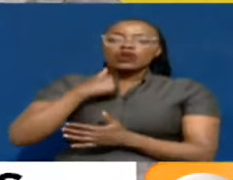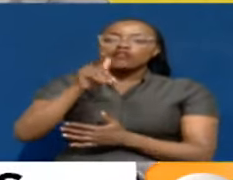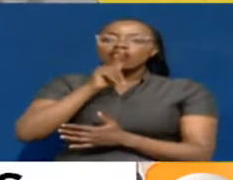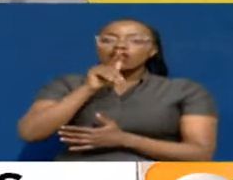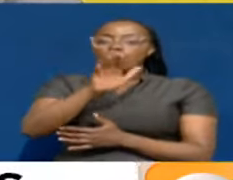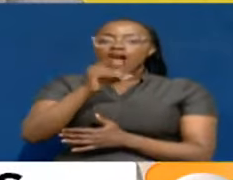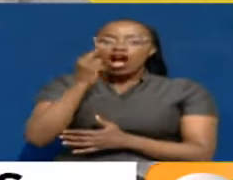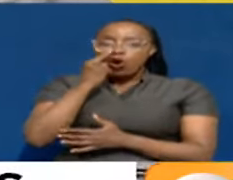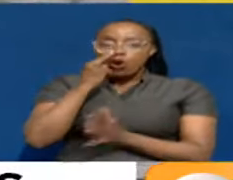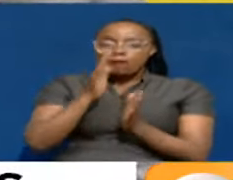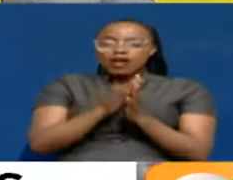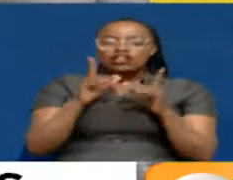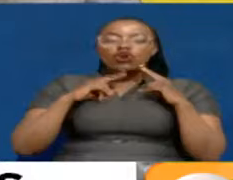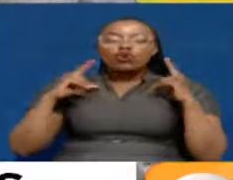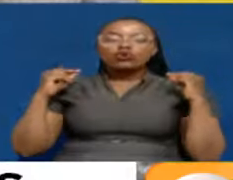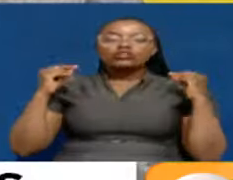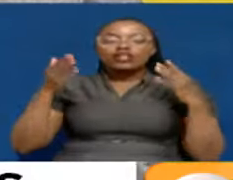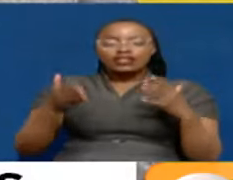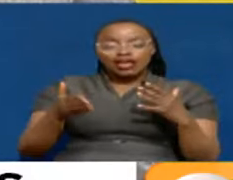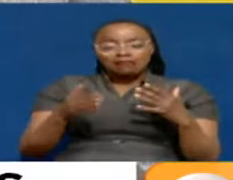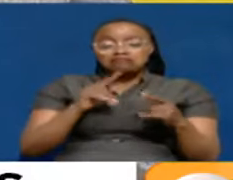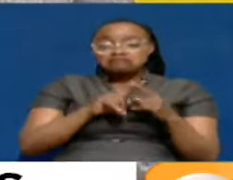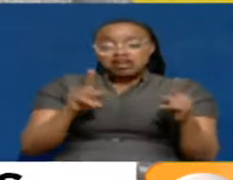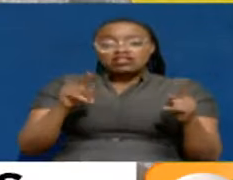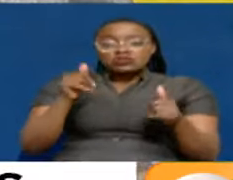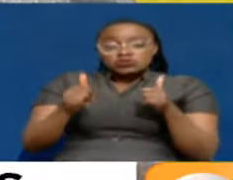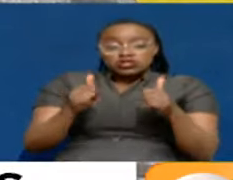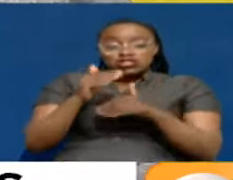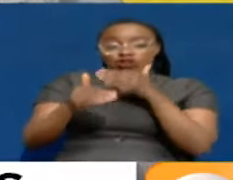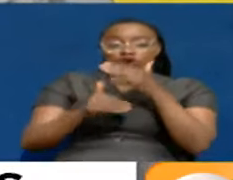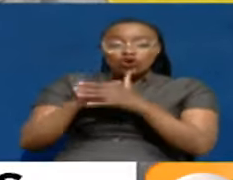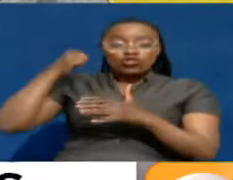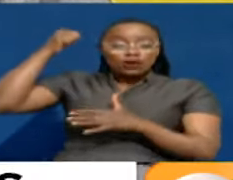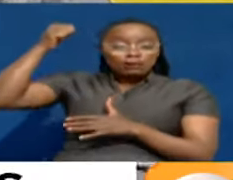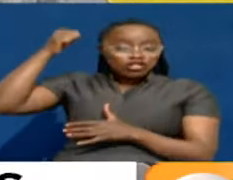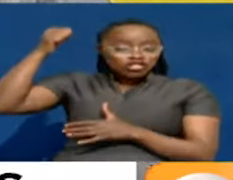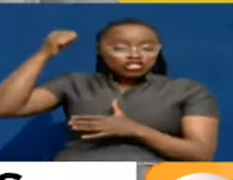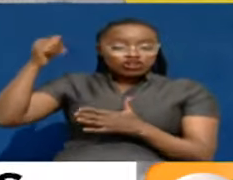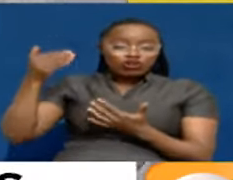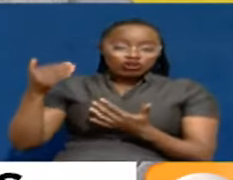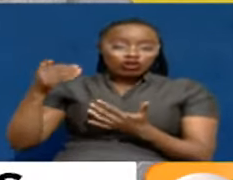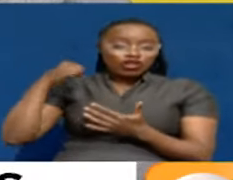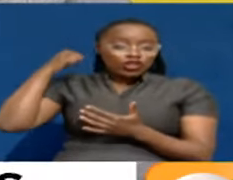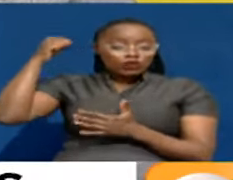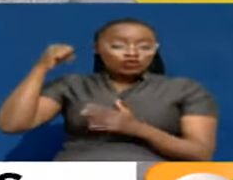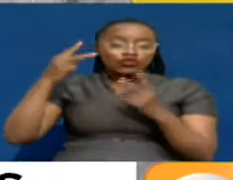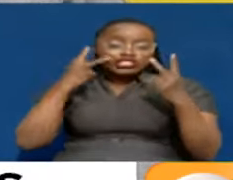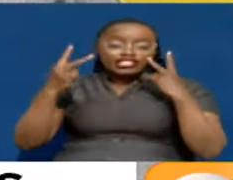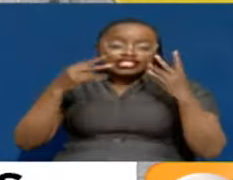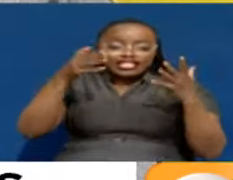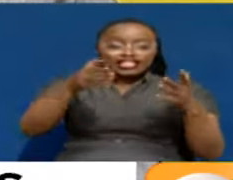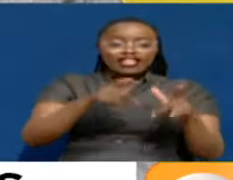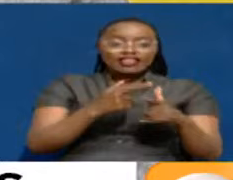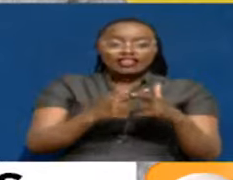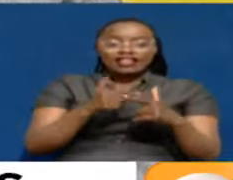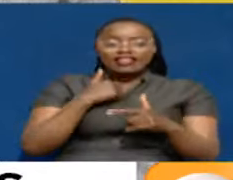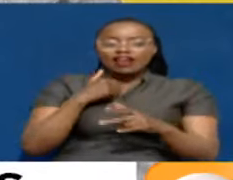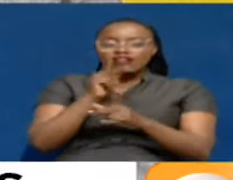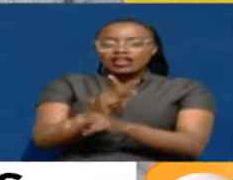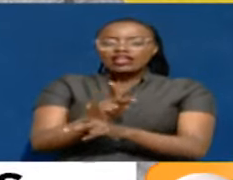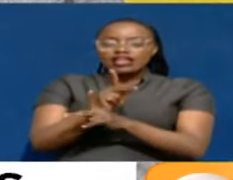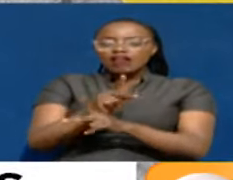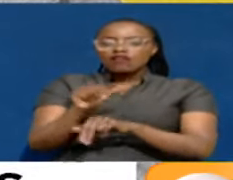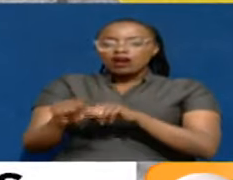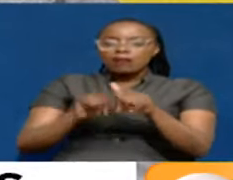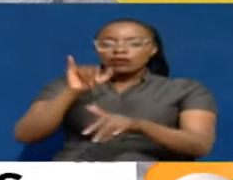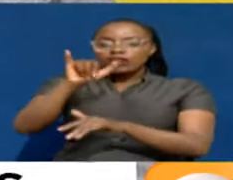lunch at his place and host him there. Obviously, with all the political push and pull that we have seen there, they are not very keen on